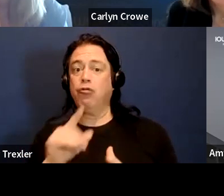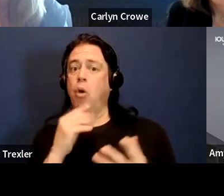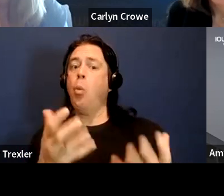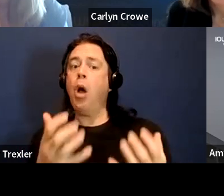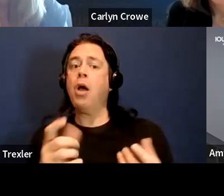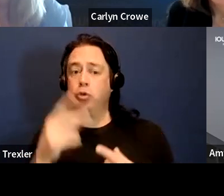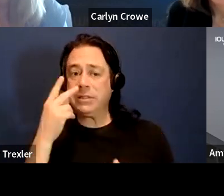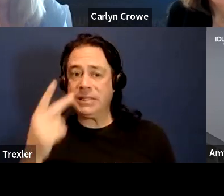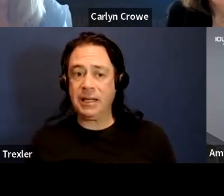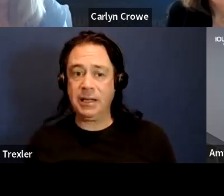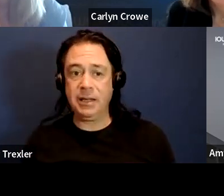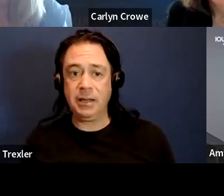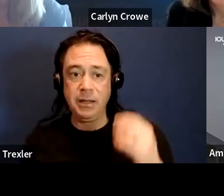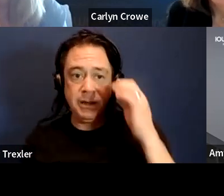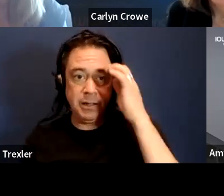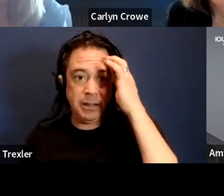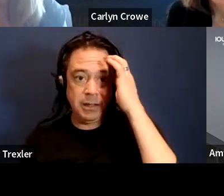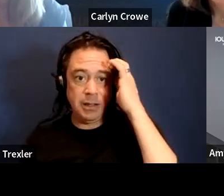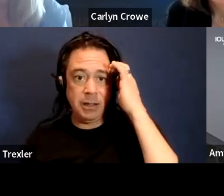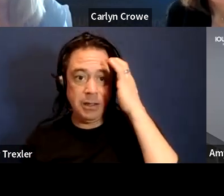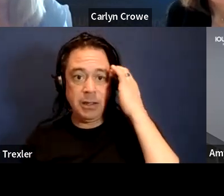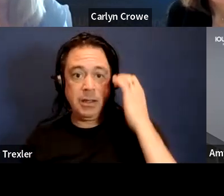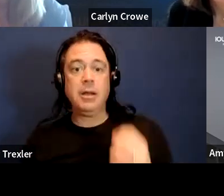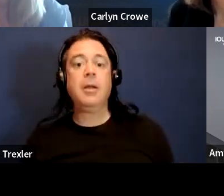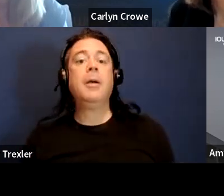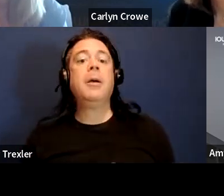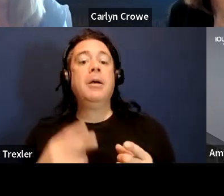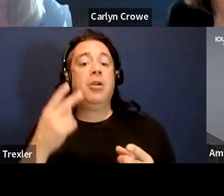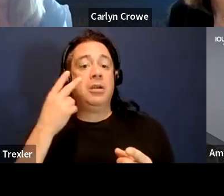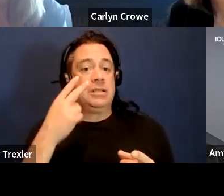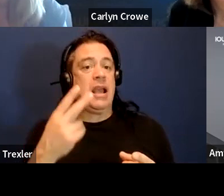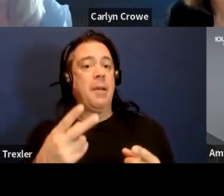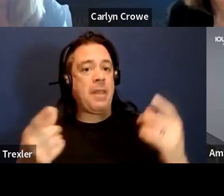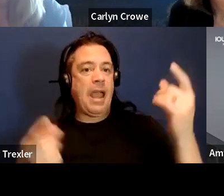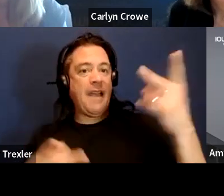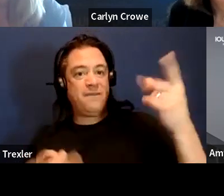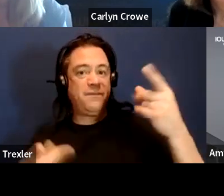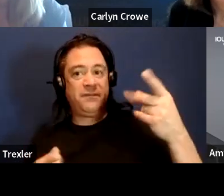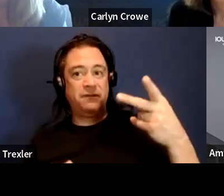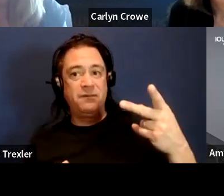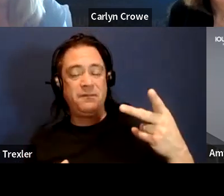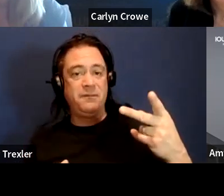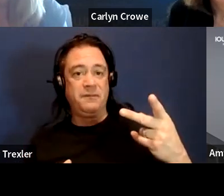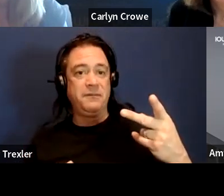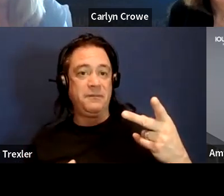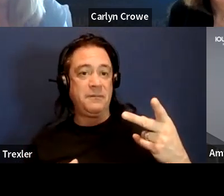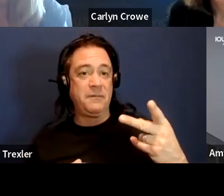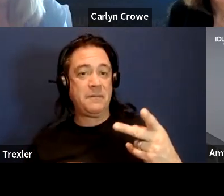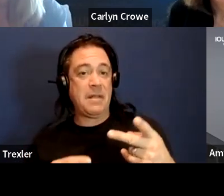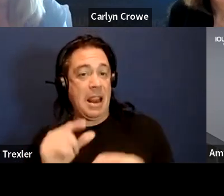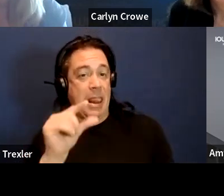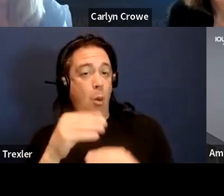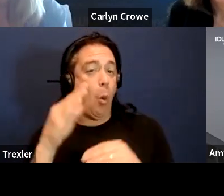see keep moving through the process. And you can see we've got about half and half, about a little over half made it